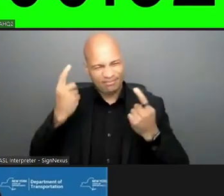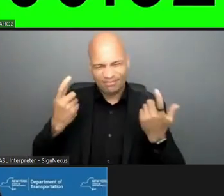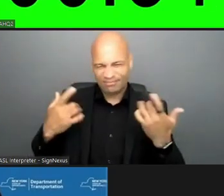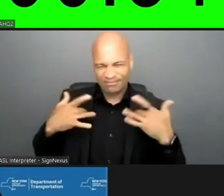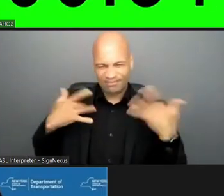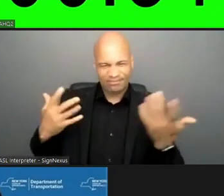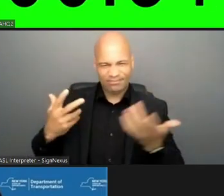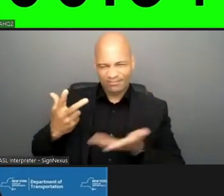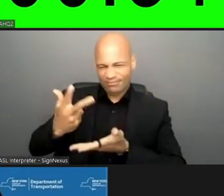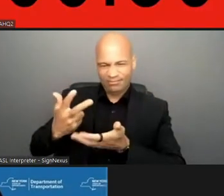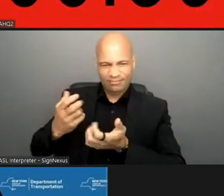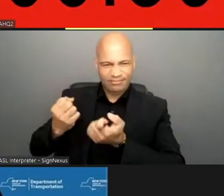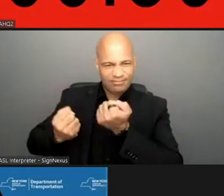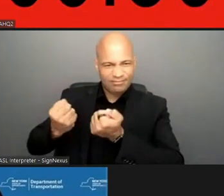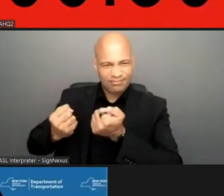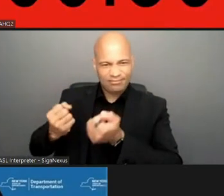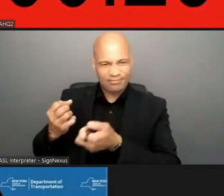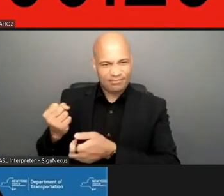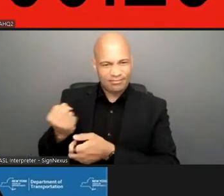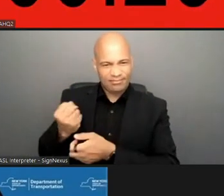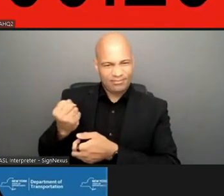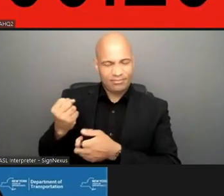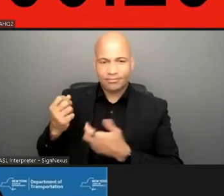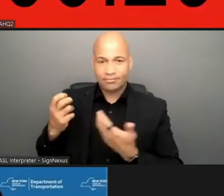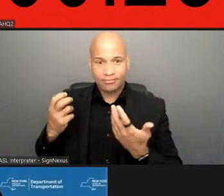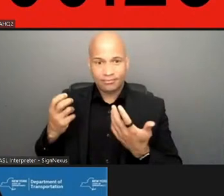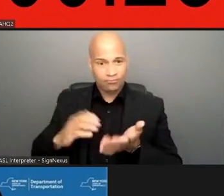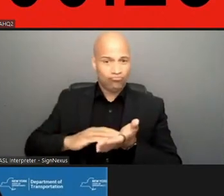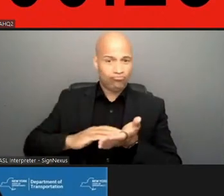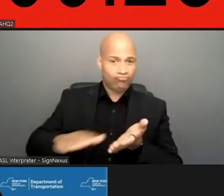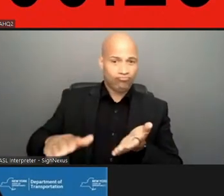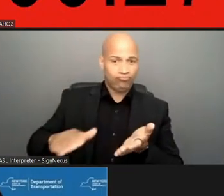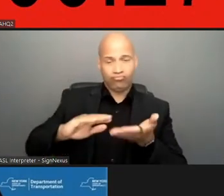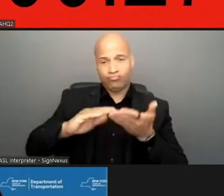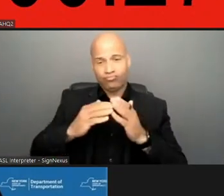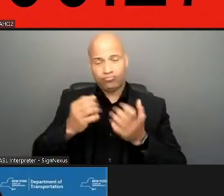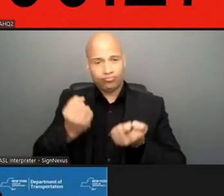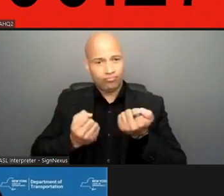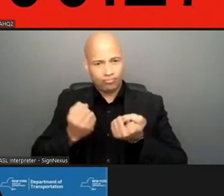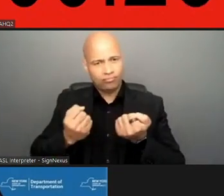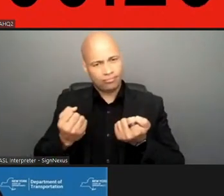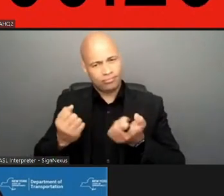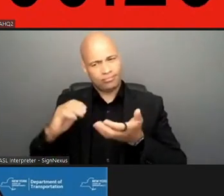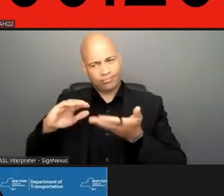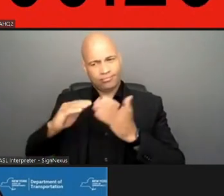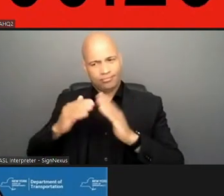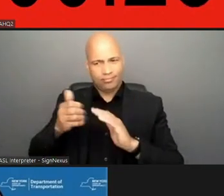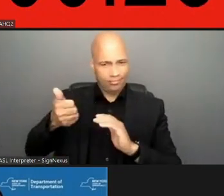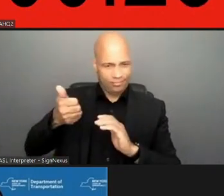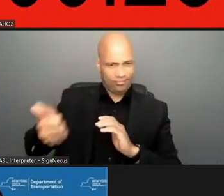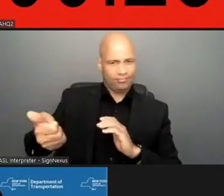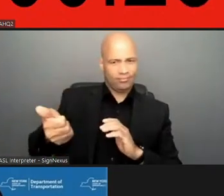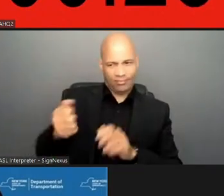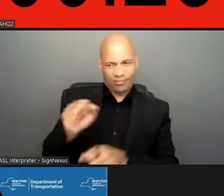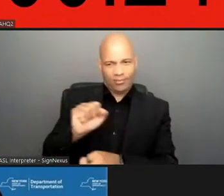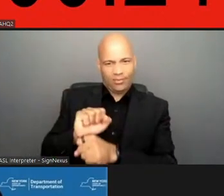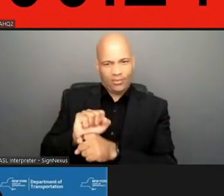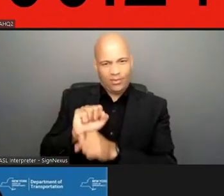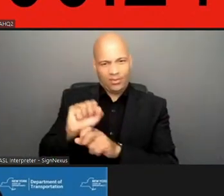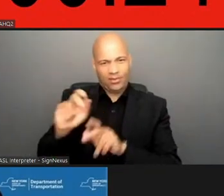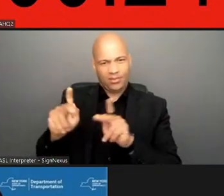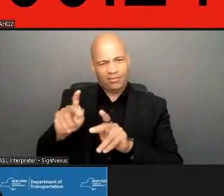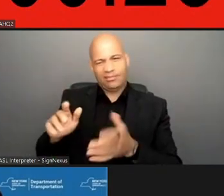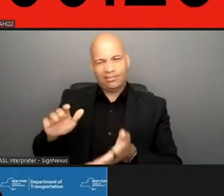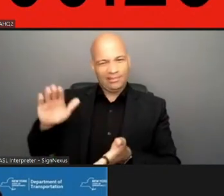can't give except exceptions to city workers personal cars our city should set an example by starting with its own Workforce and discouraging